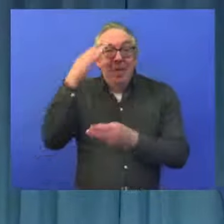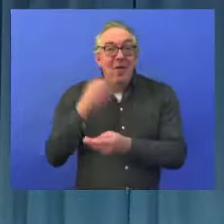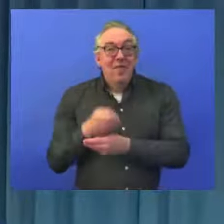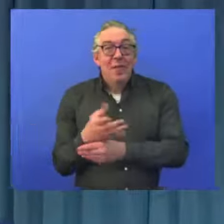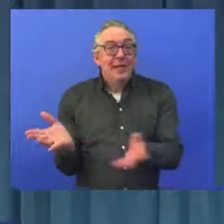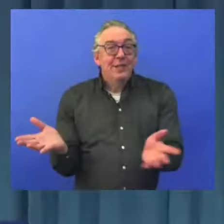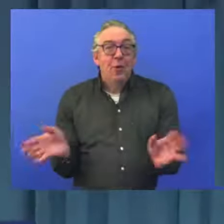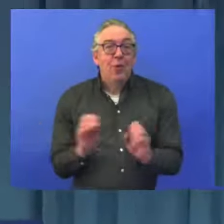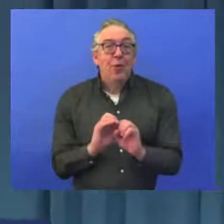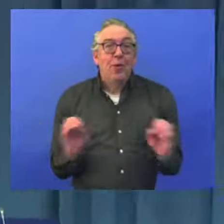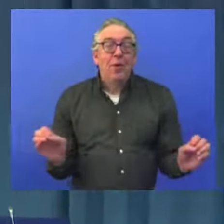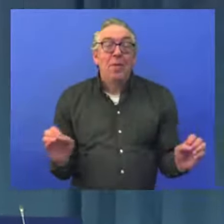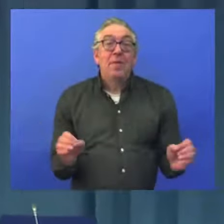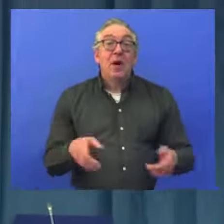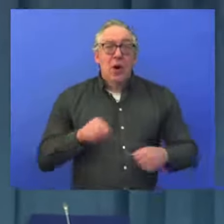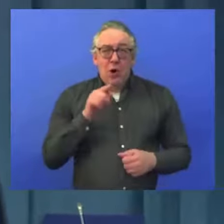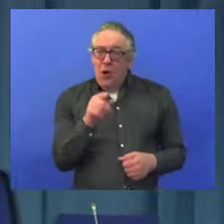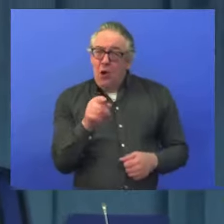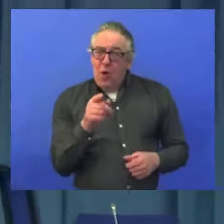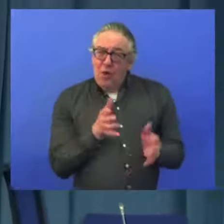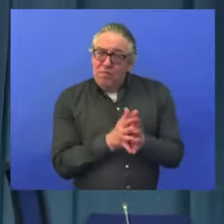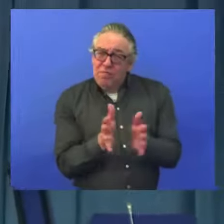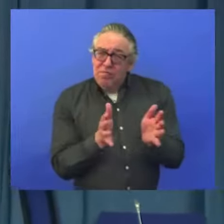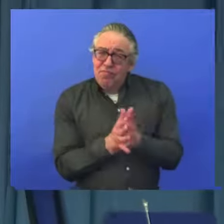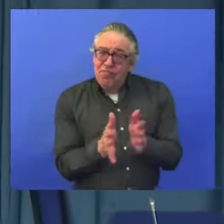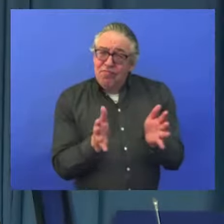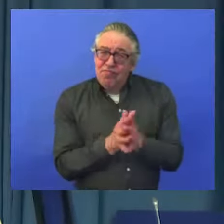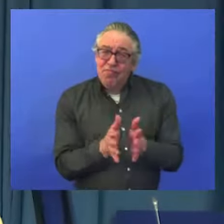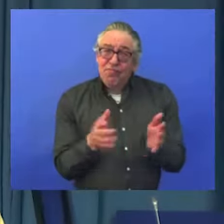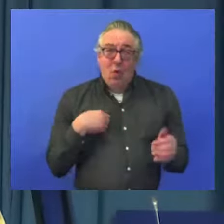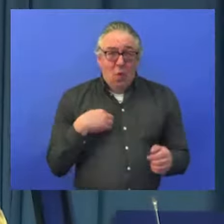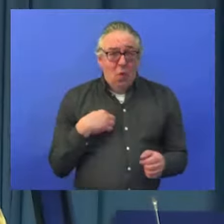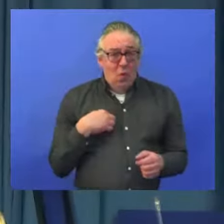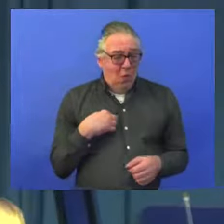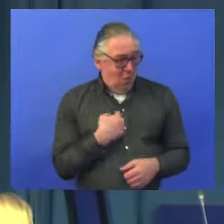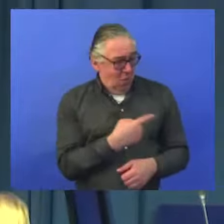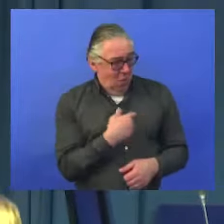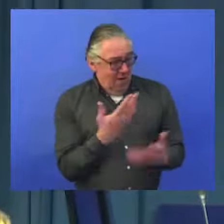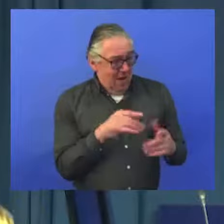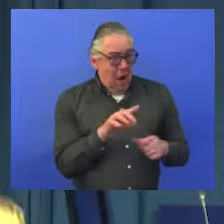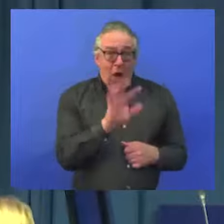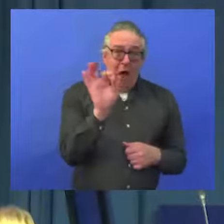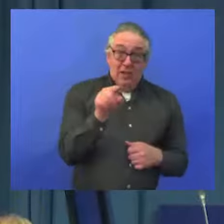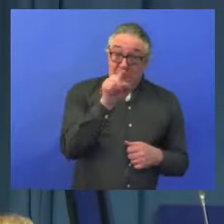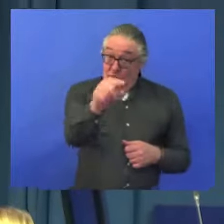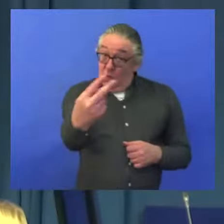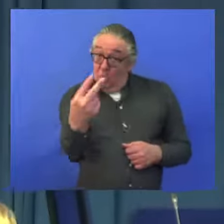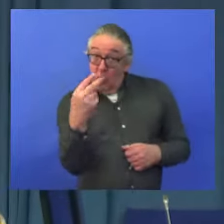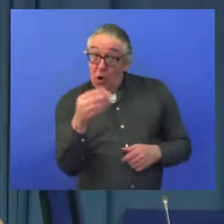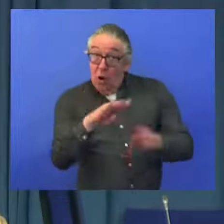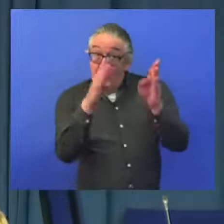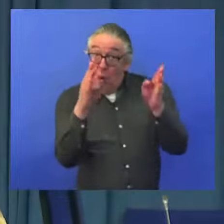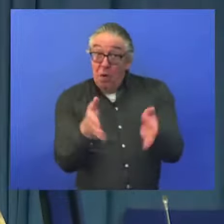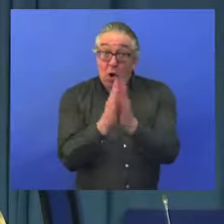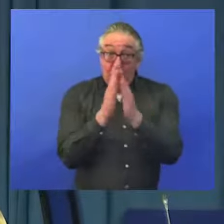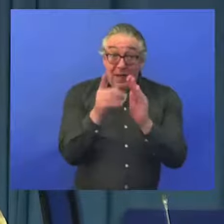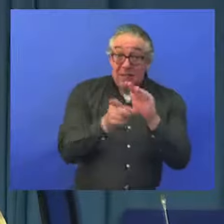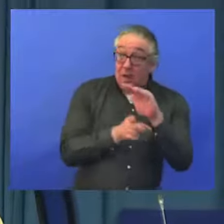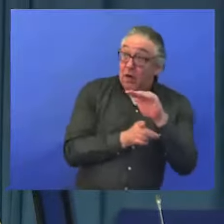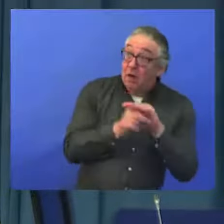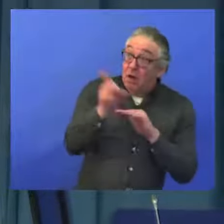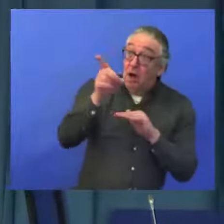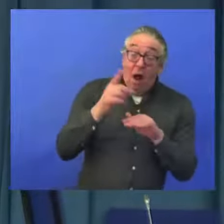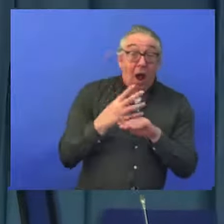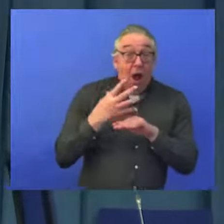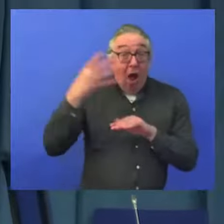Challenge that we're asking everybody who is sitting at home to get out of their bedrooms or their living rooms or their kitchens, come away from their screen and